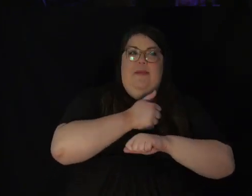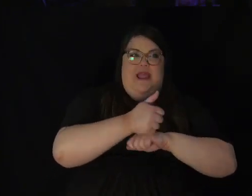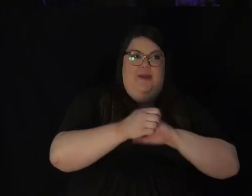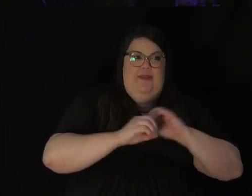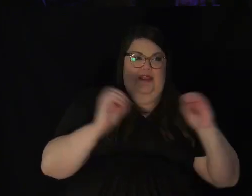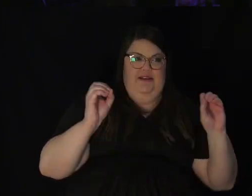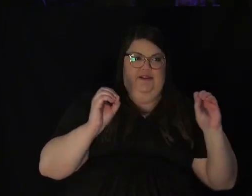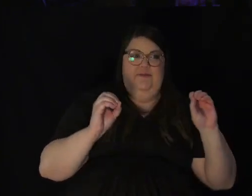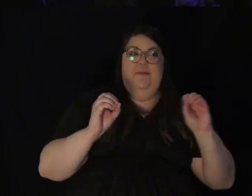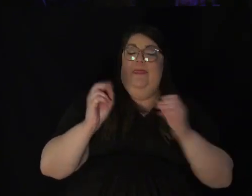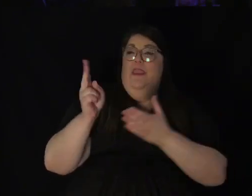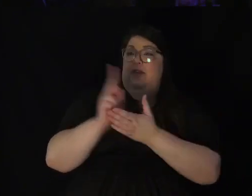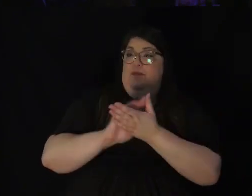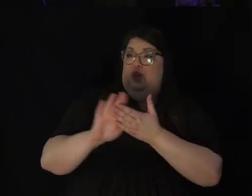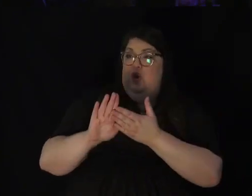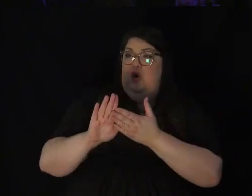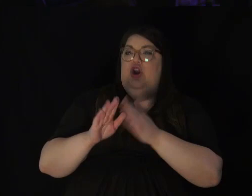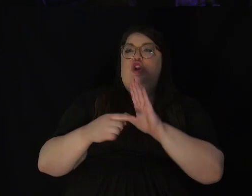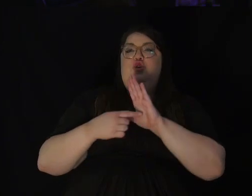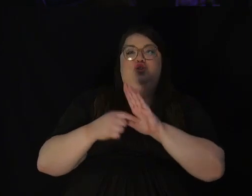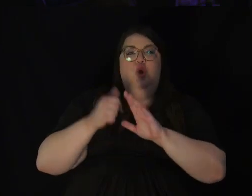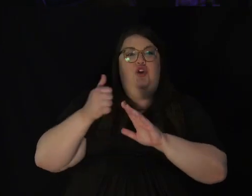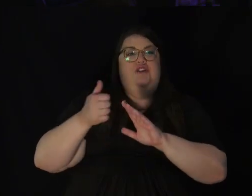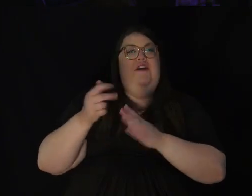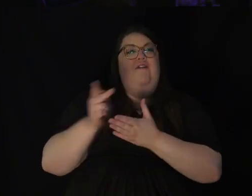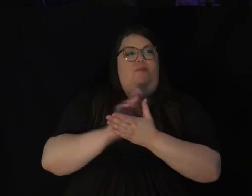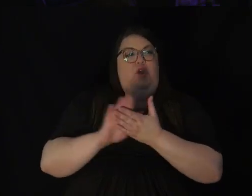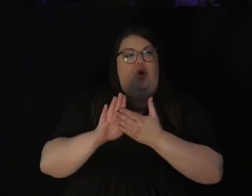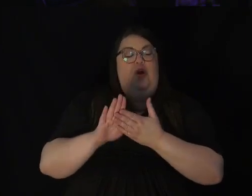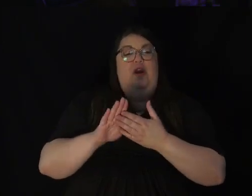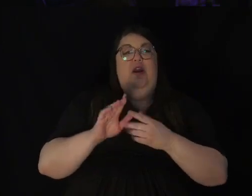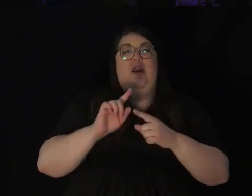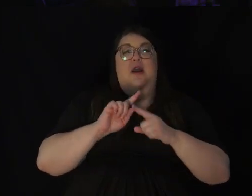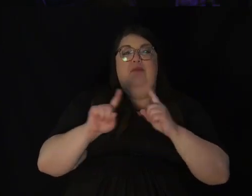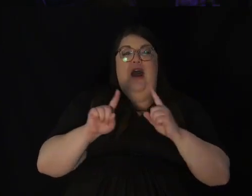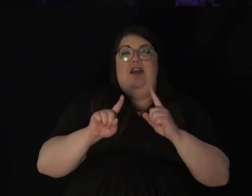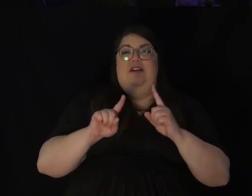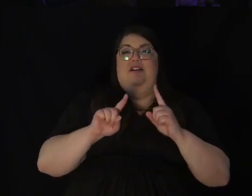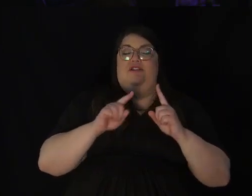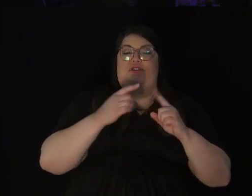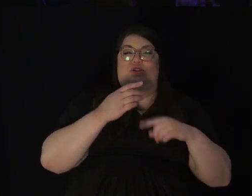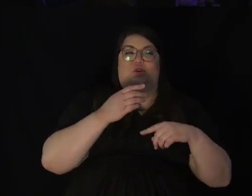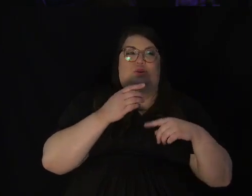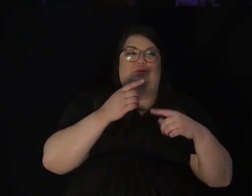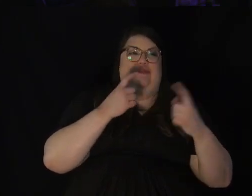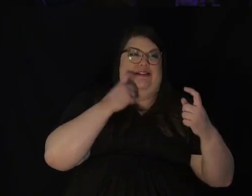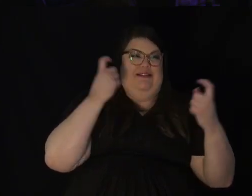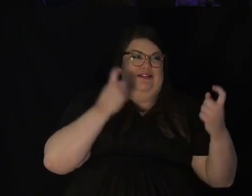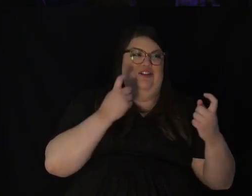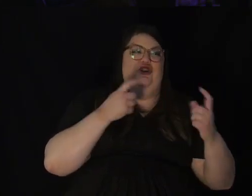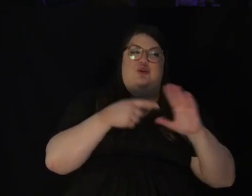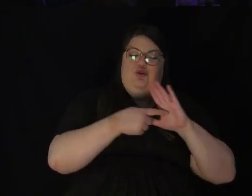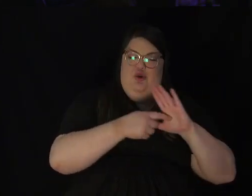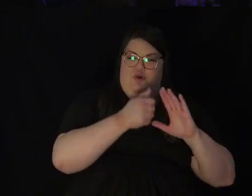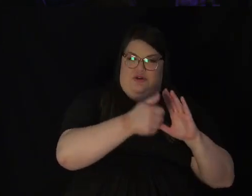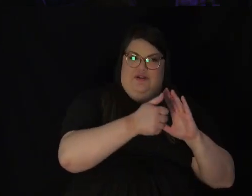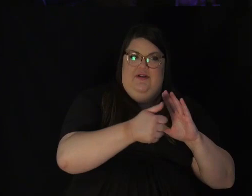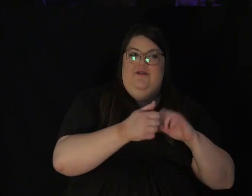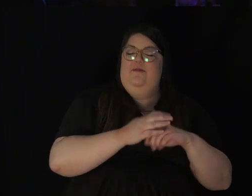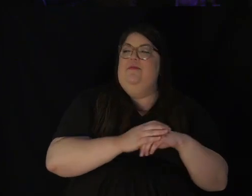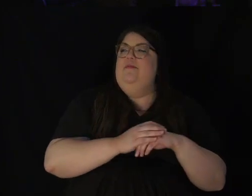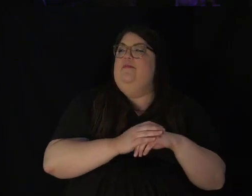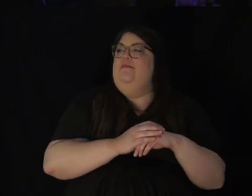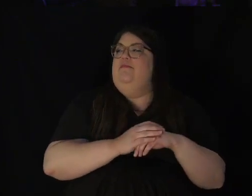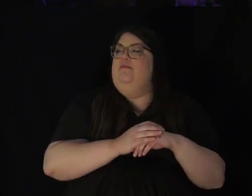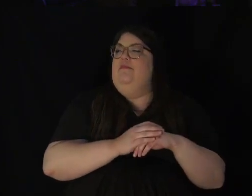show yourself pure. But to the crooked, you show yourself shrewd. You save the humble, but your eyes are on the haughty to bring